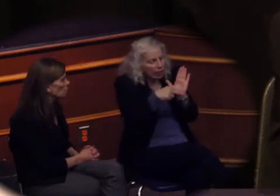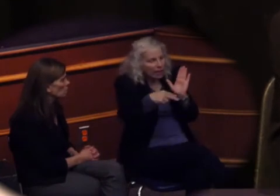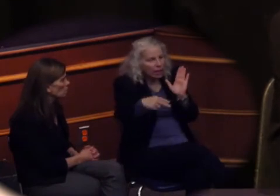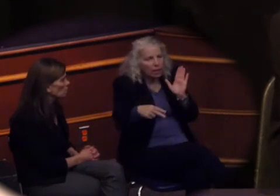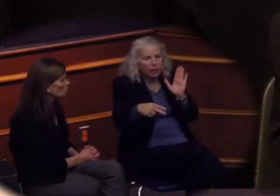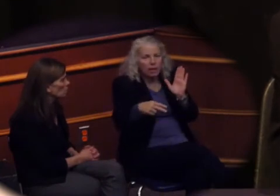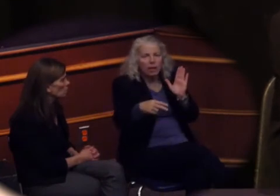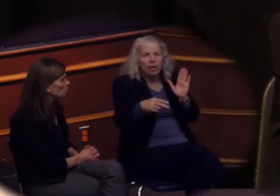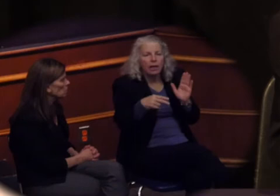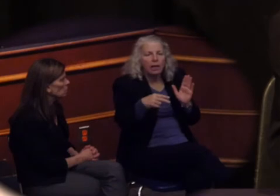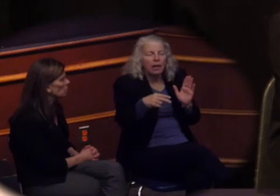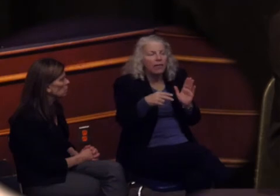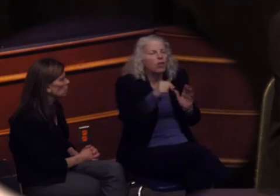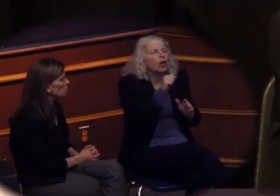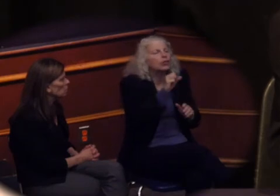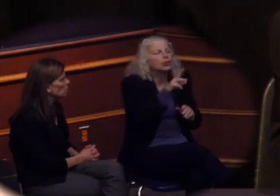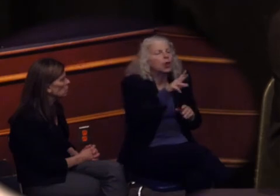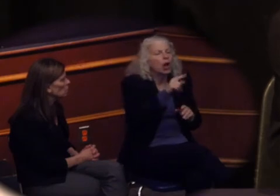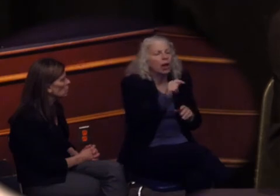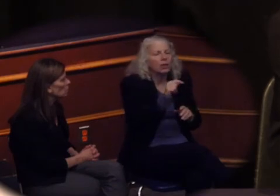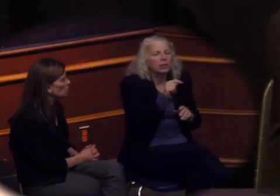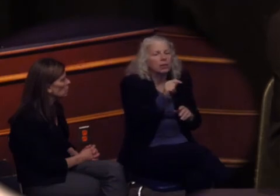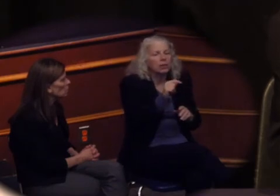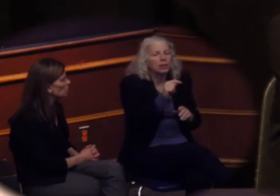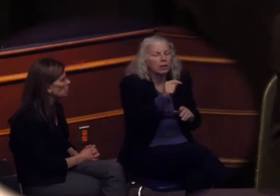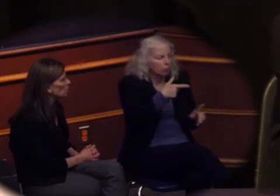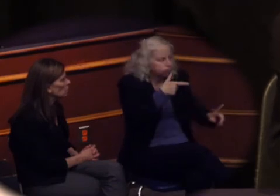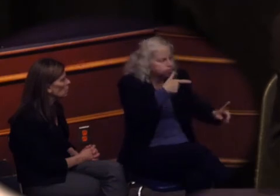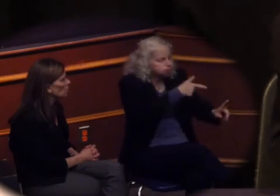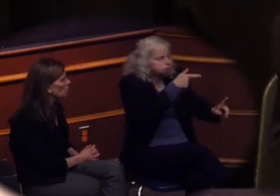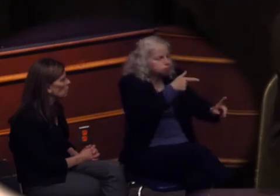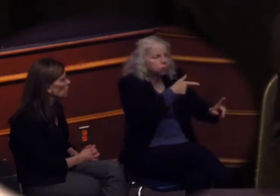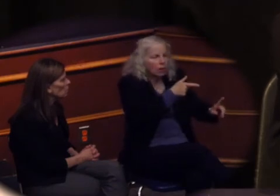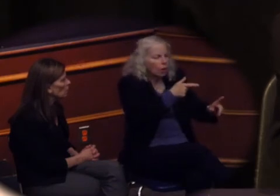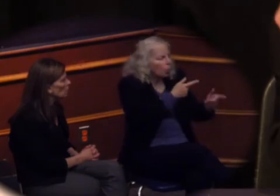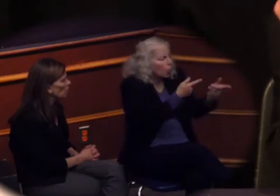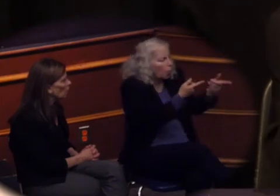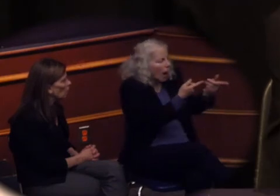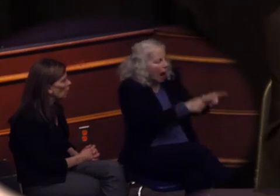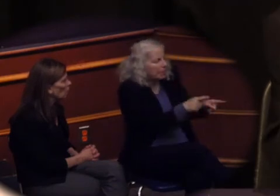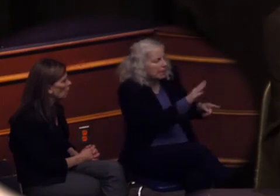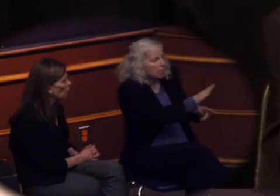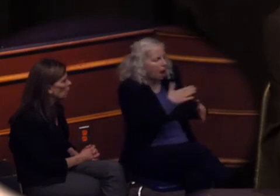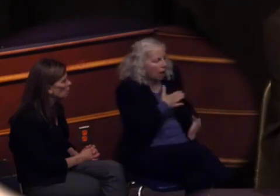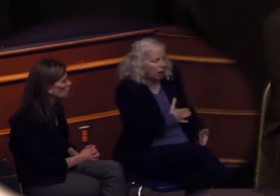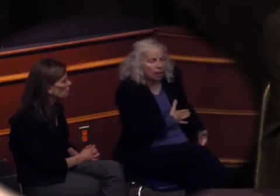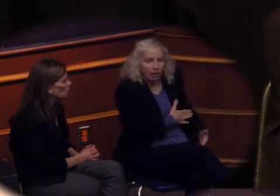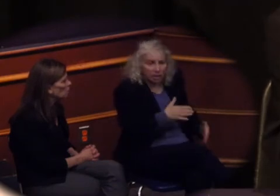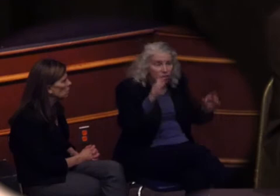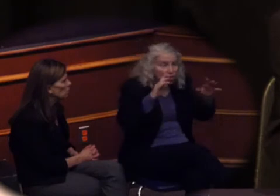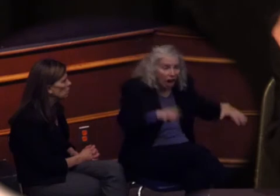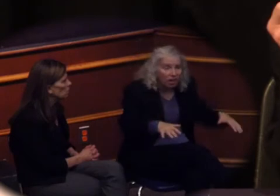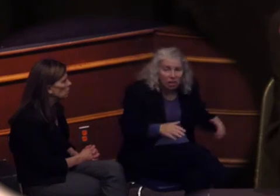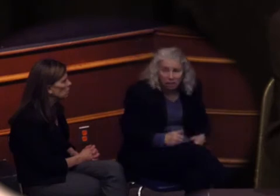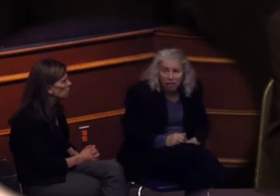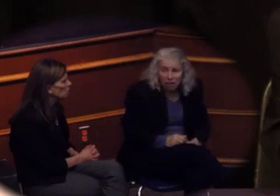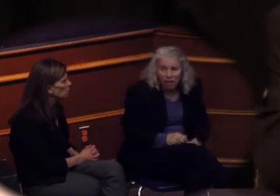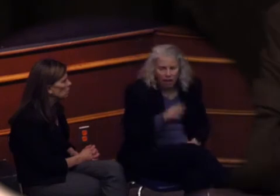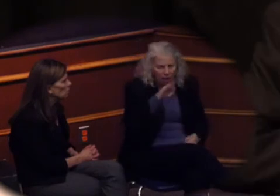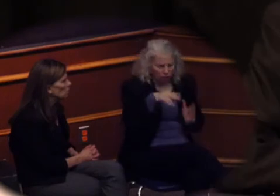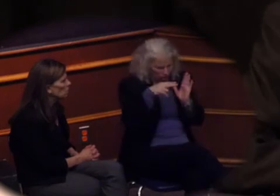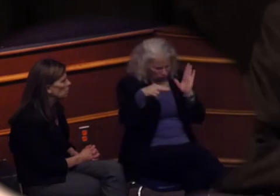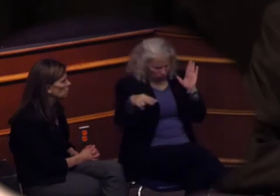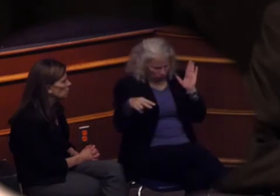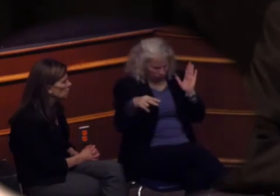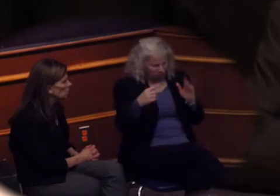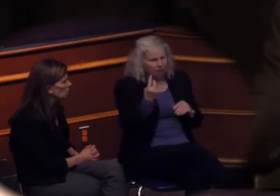damage done by an assault weapon bullet actually does to the human body. It is absolutely shocking. And I remember reading